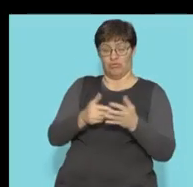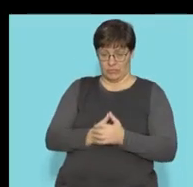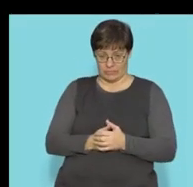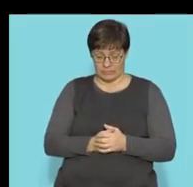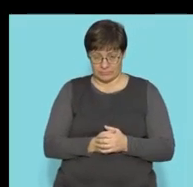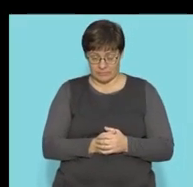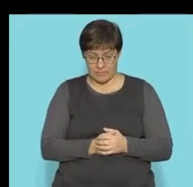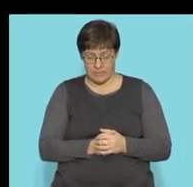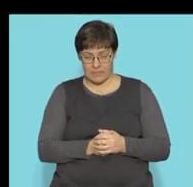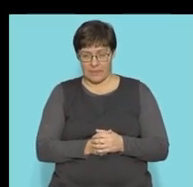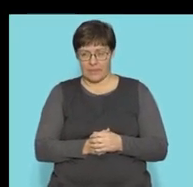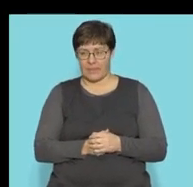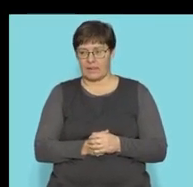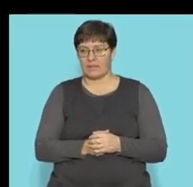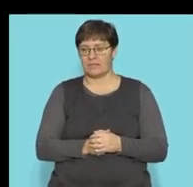Good.